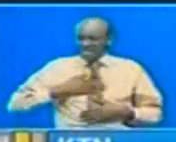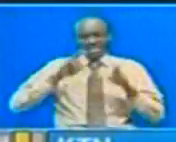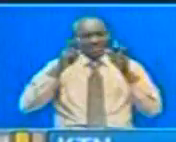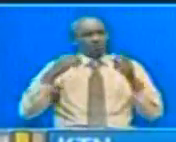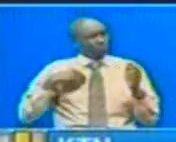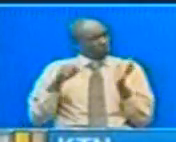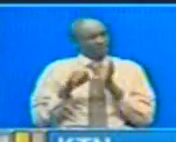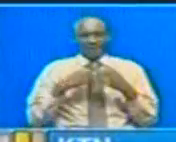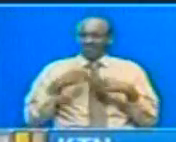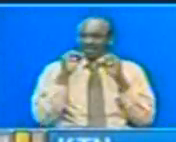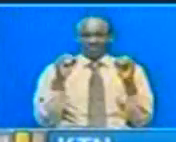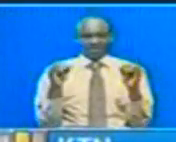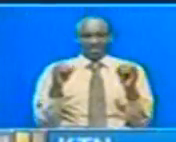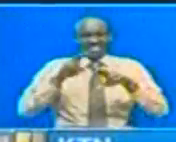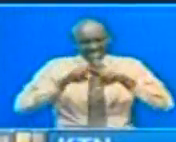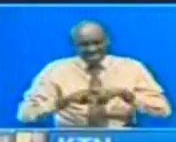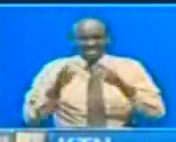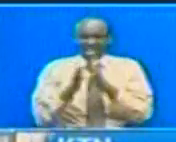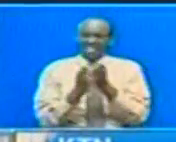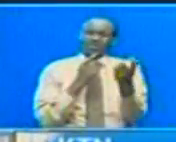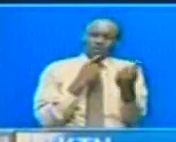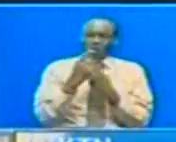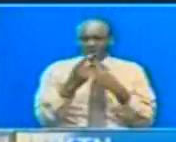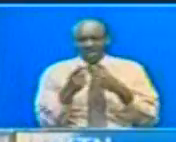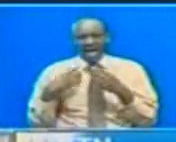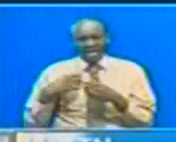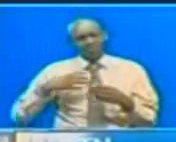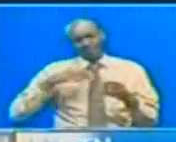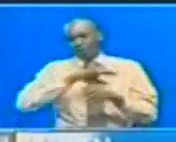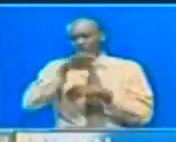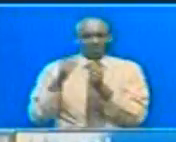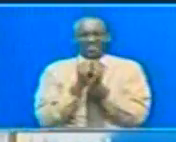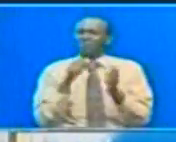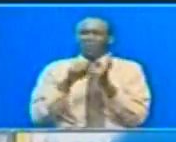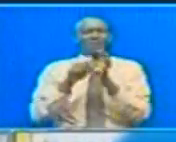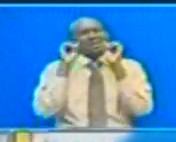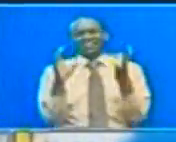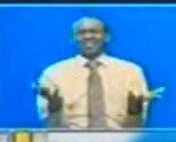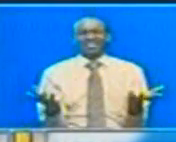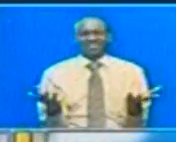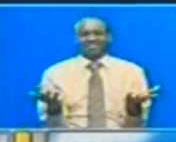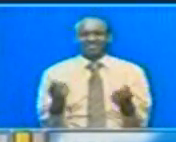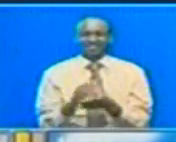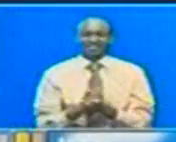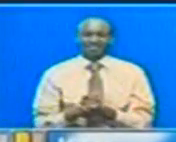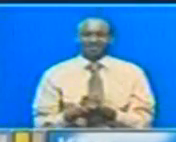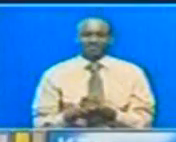whatsoever in sitting down and talking and bringing people together. This is no problem.